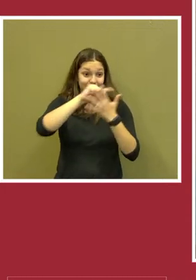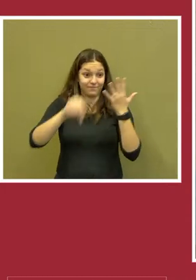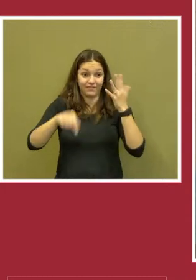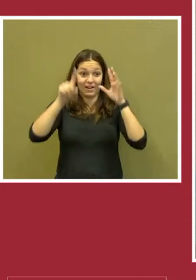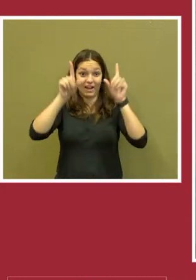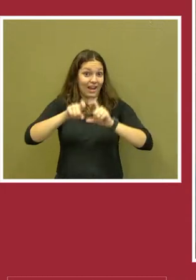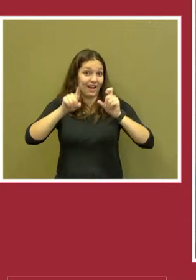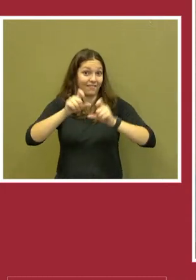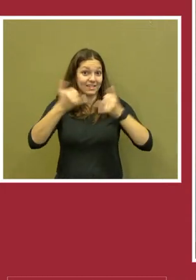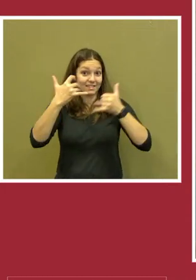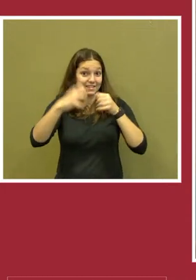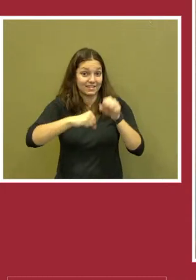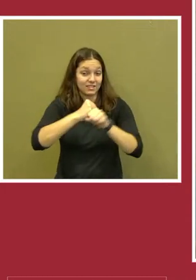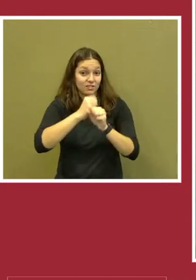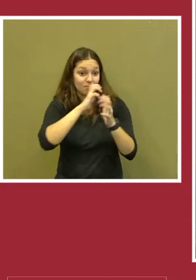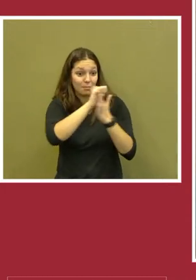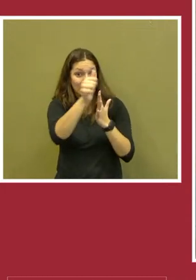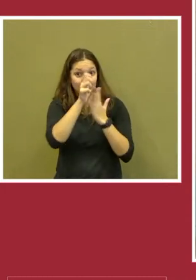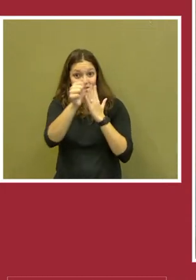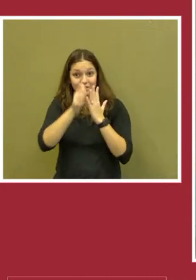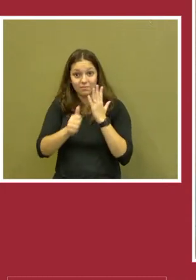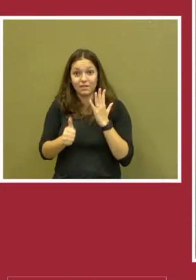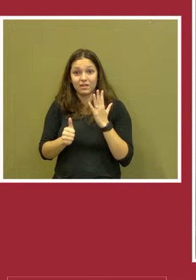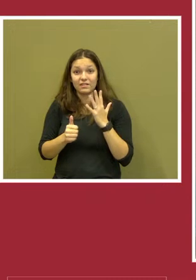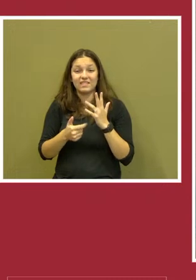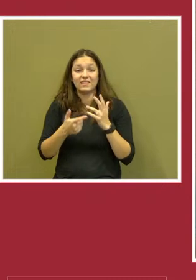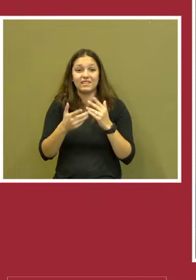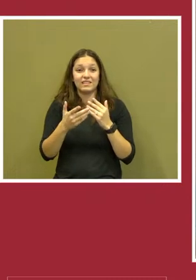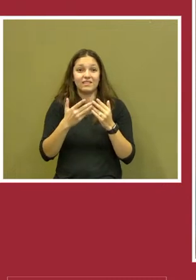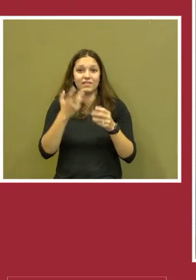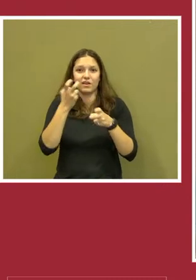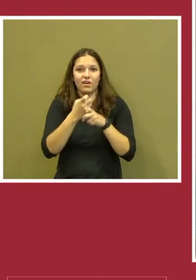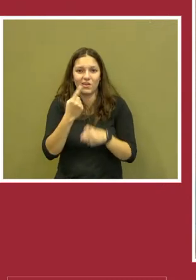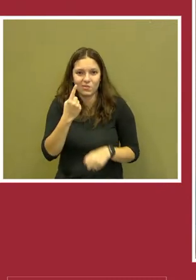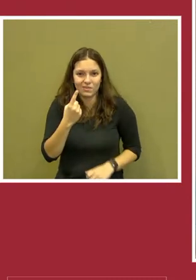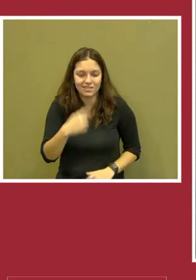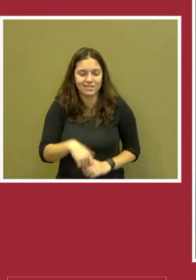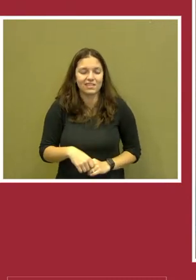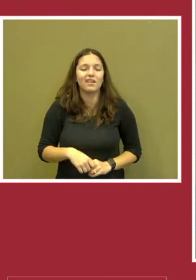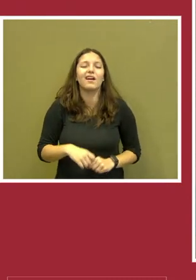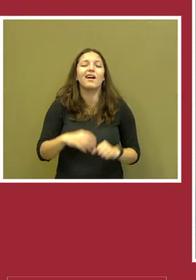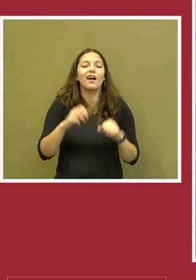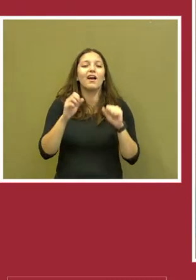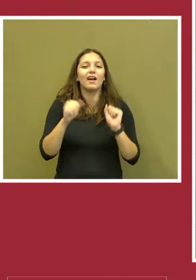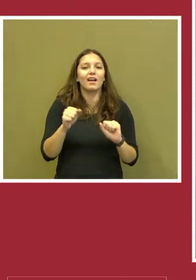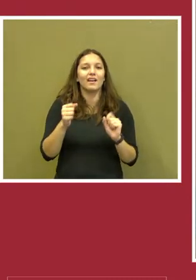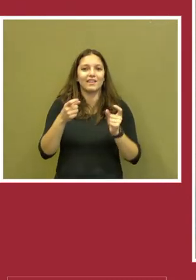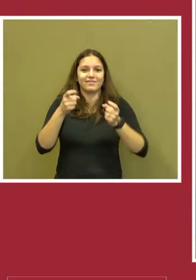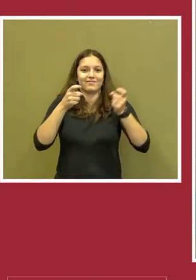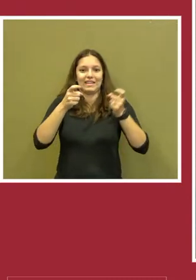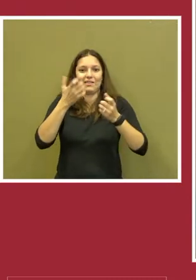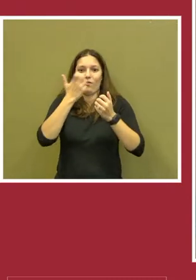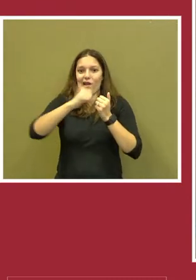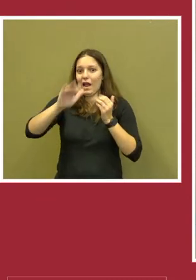exams this year, even my hard HL ones, I can probably handle just about any college